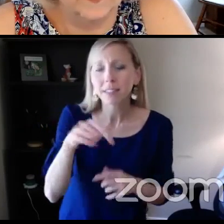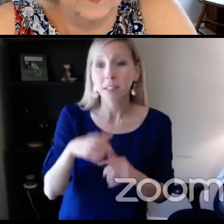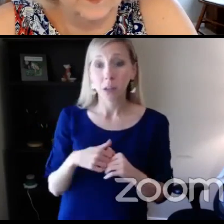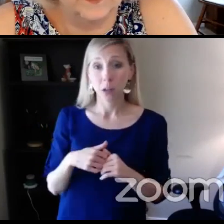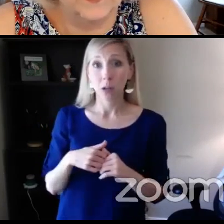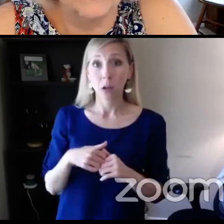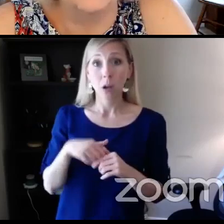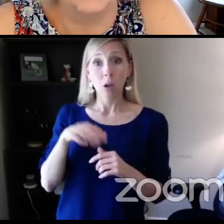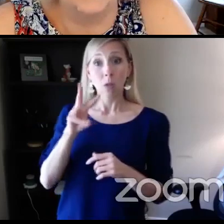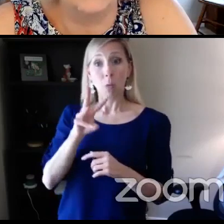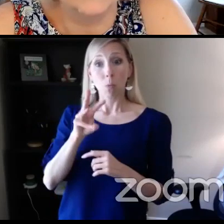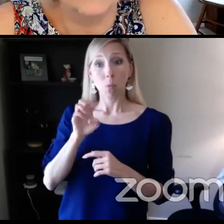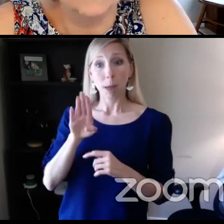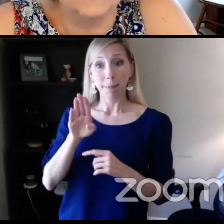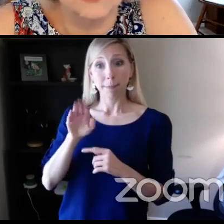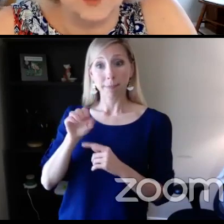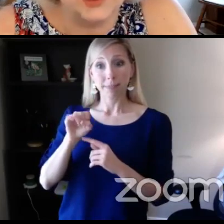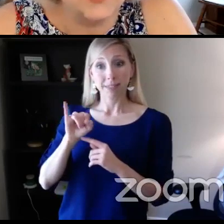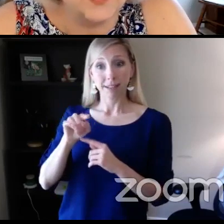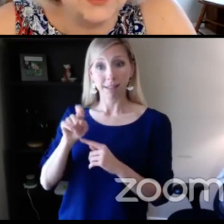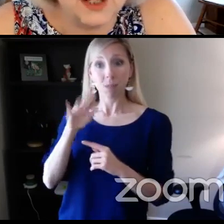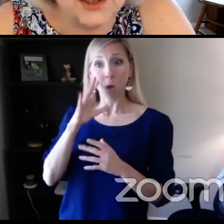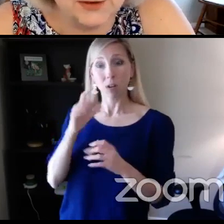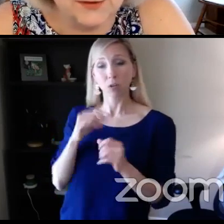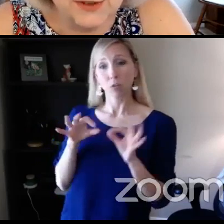the course. Sure.